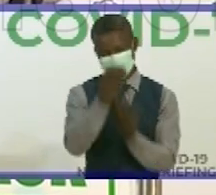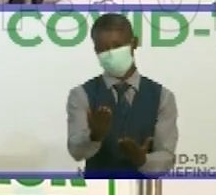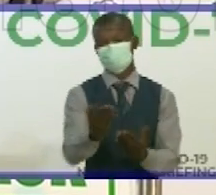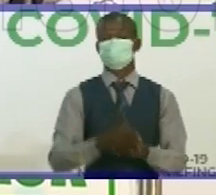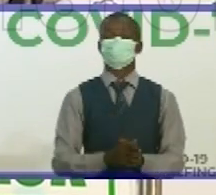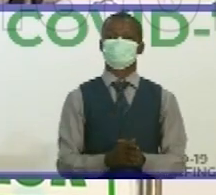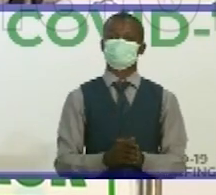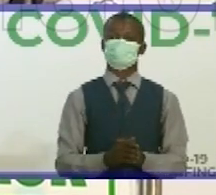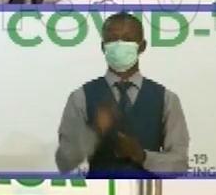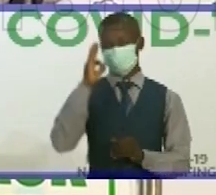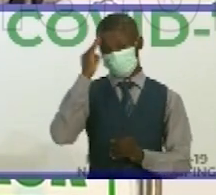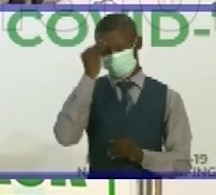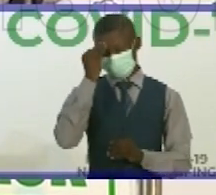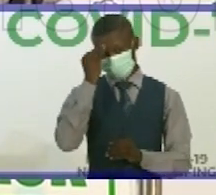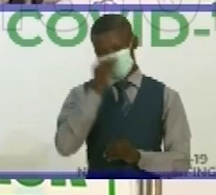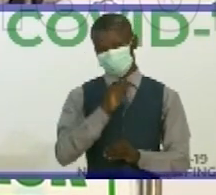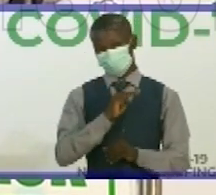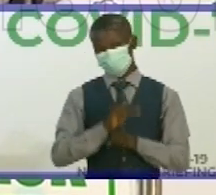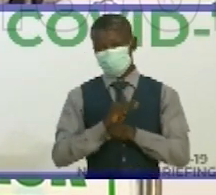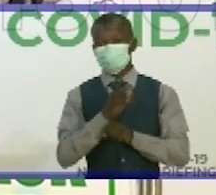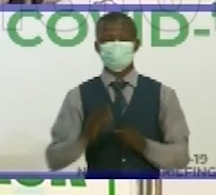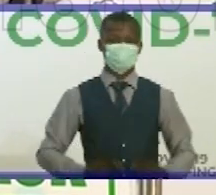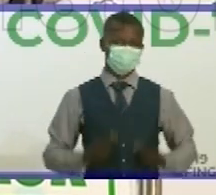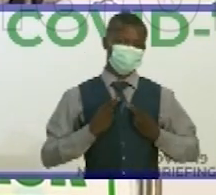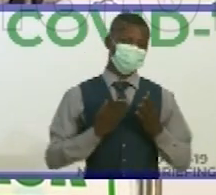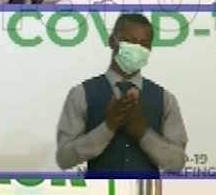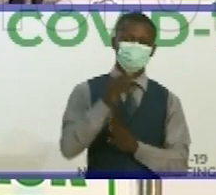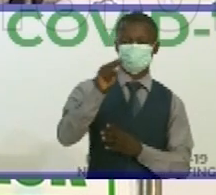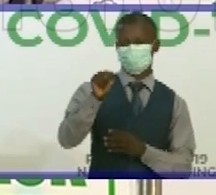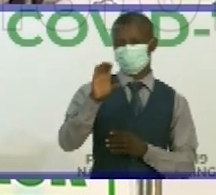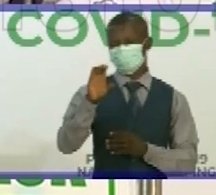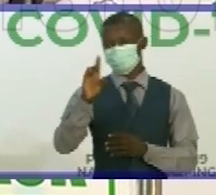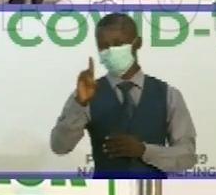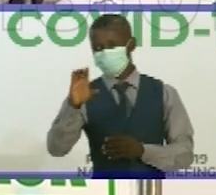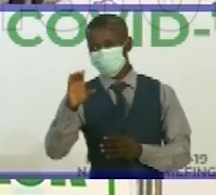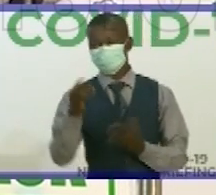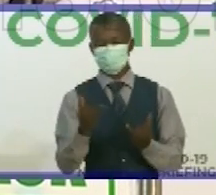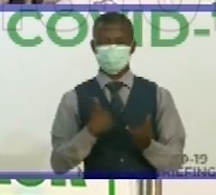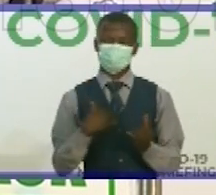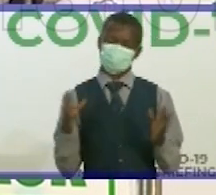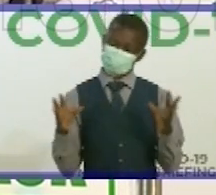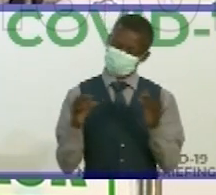The Federal Ministry of Health, through the Nigeria Center for Disease Control, now has a total of